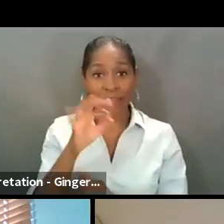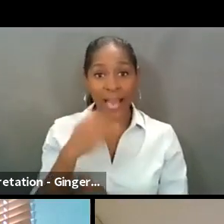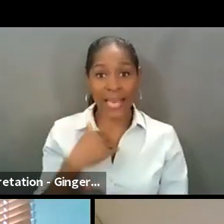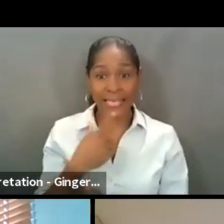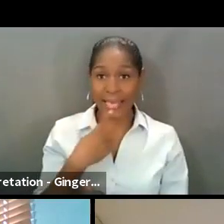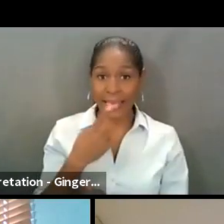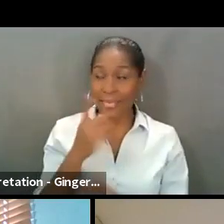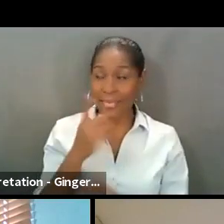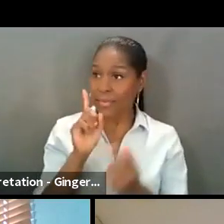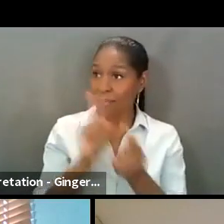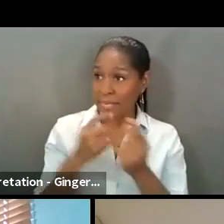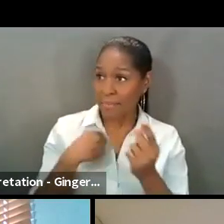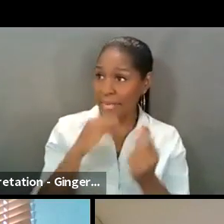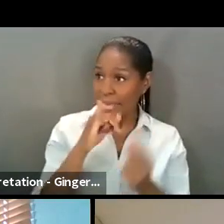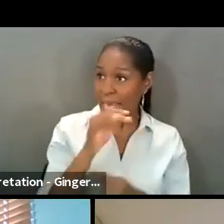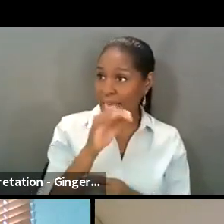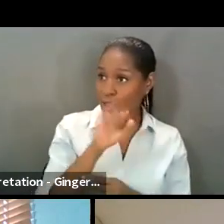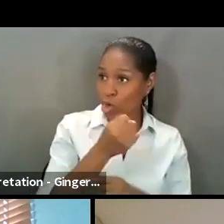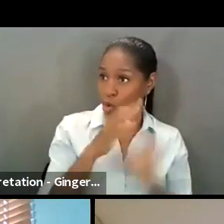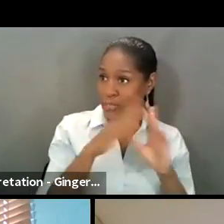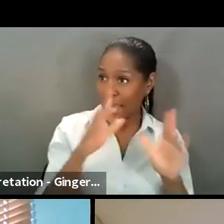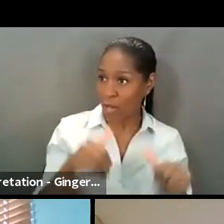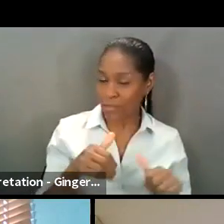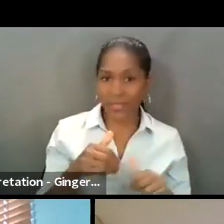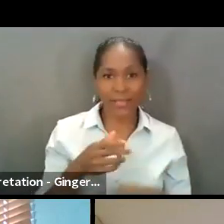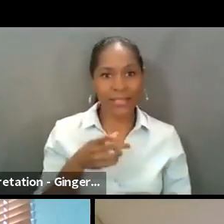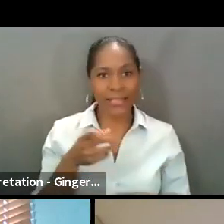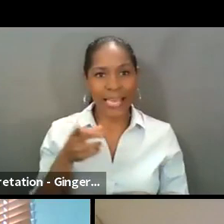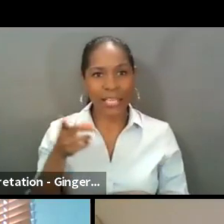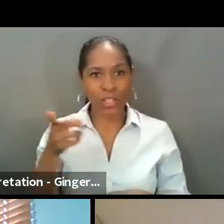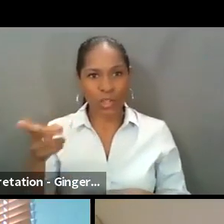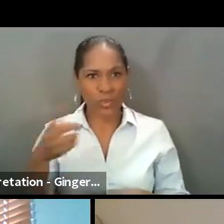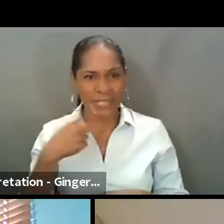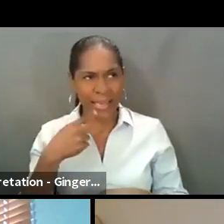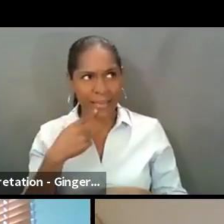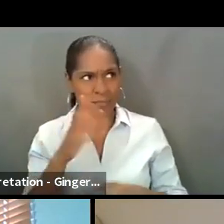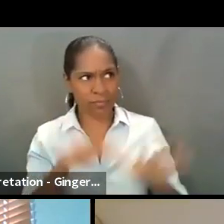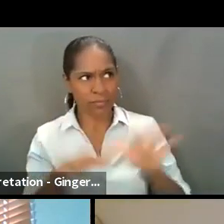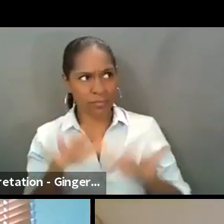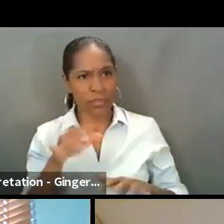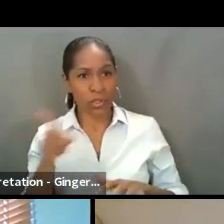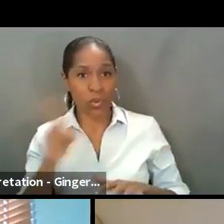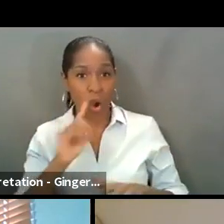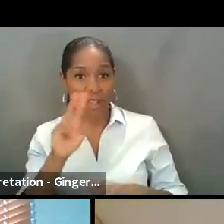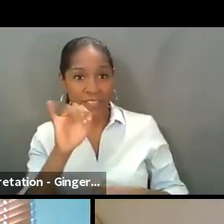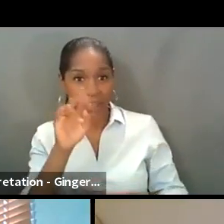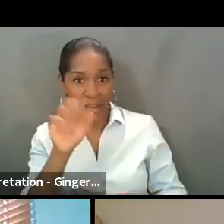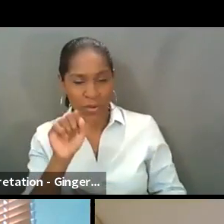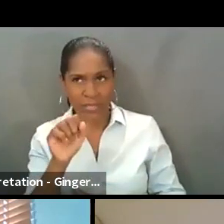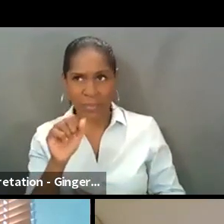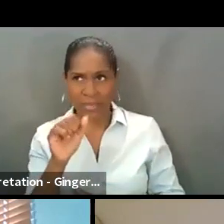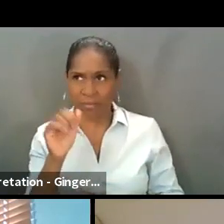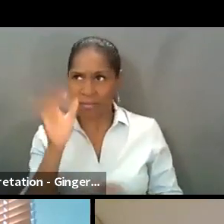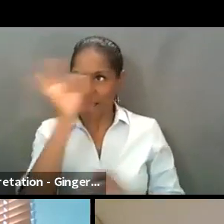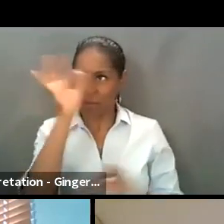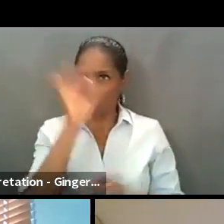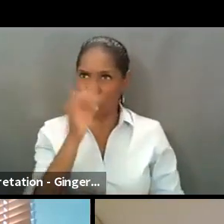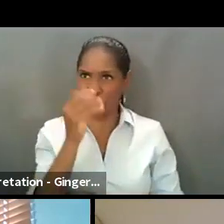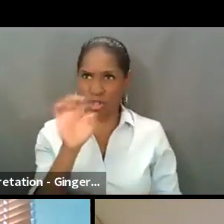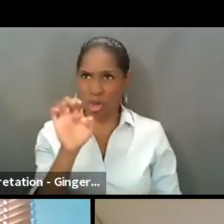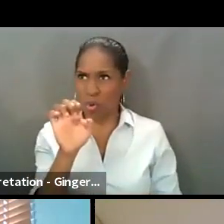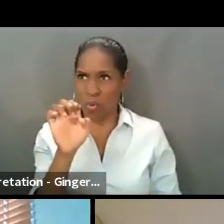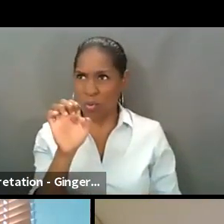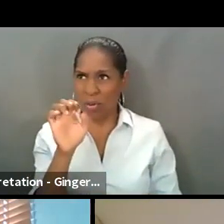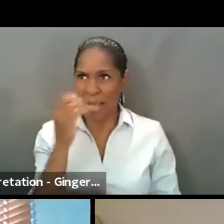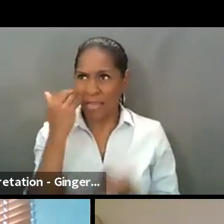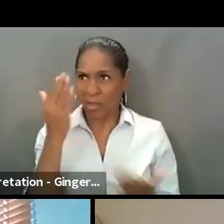leave, and you are the body cell, and you're like, well, how do I don't know Joe. I have no idea where Joe lives. How do I